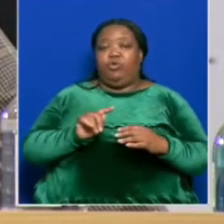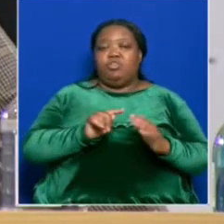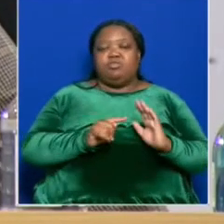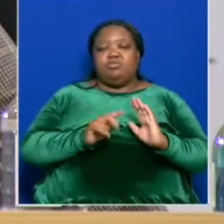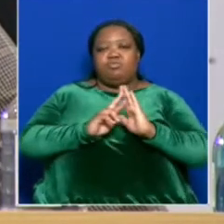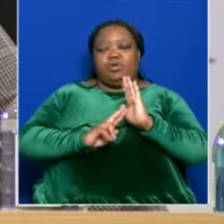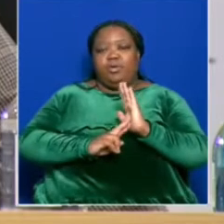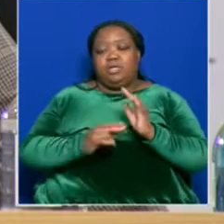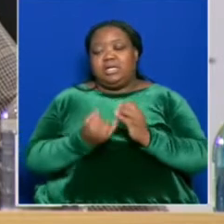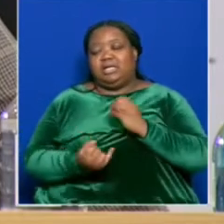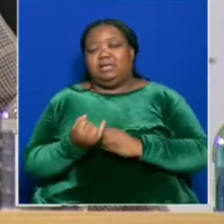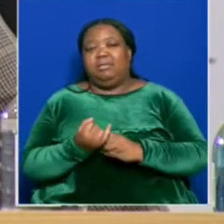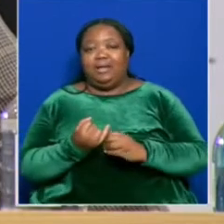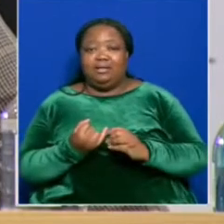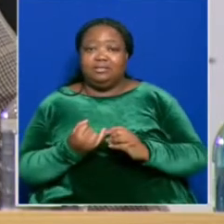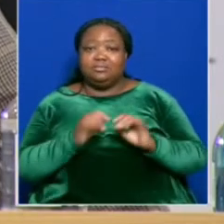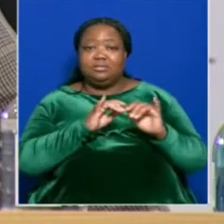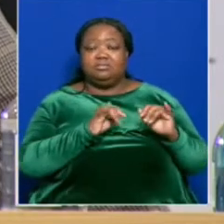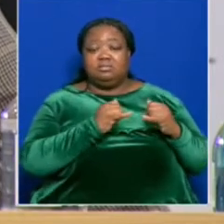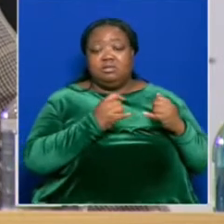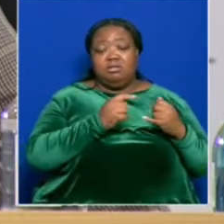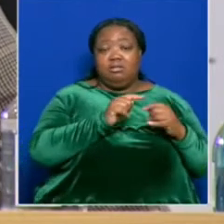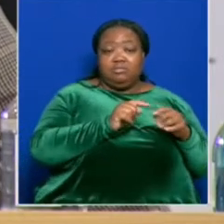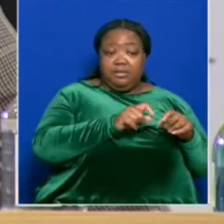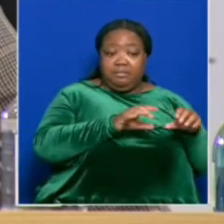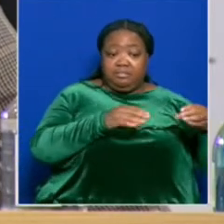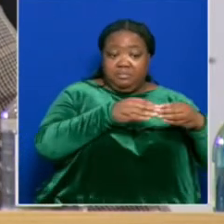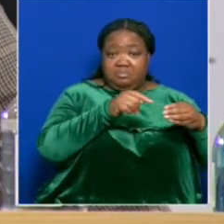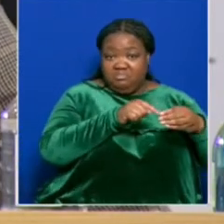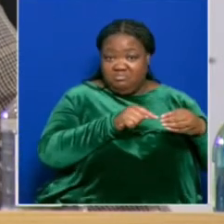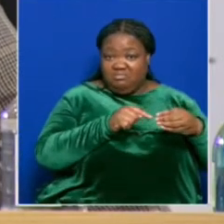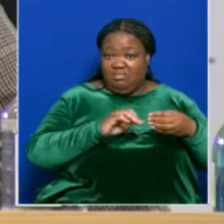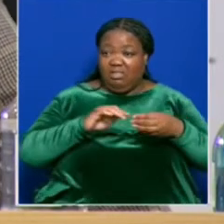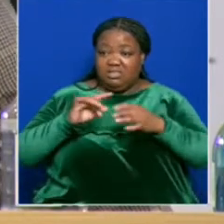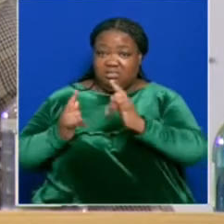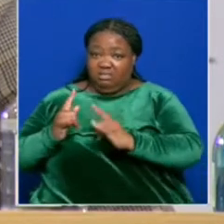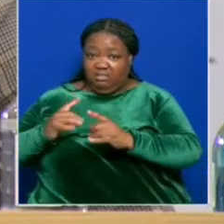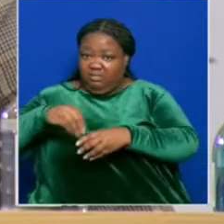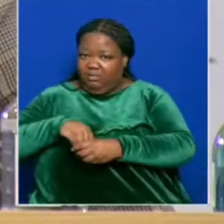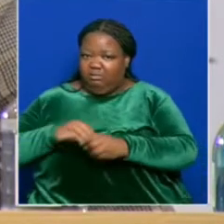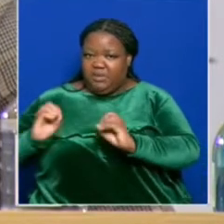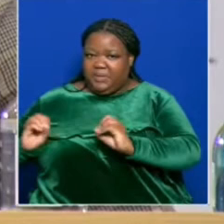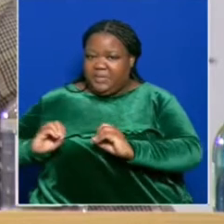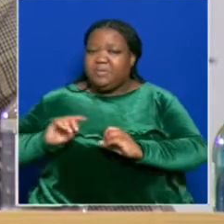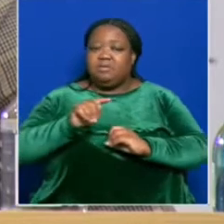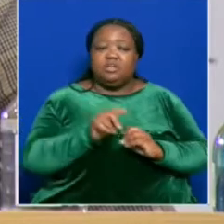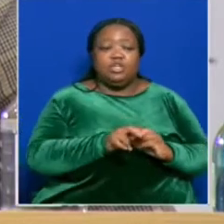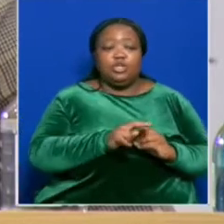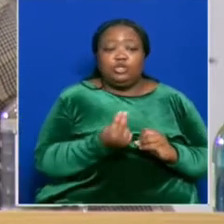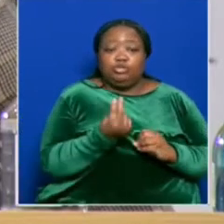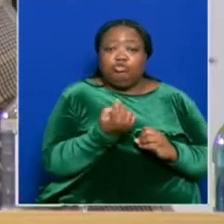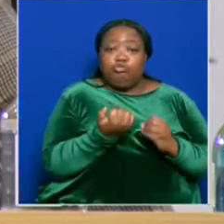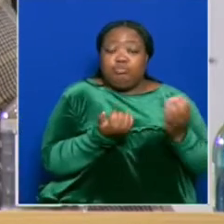individuals completely external from the city confirm that 2 bidders, 21 and 2, are not compliant at this stage. Remember,